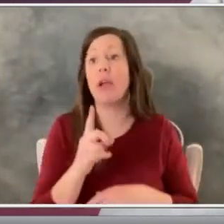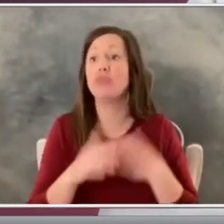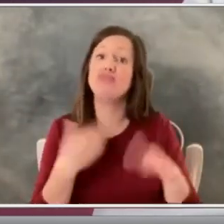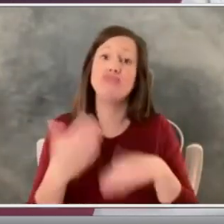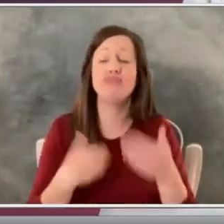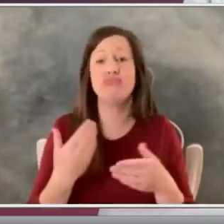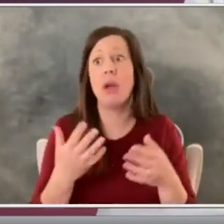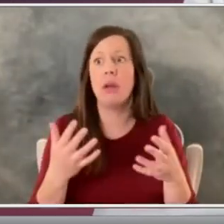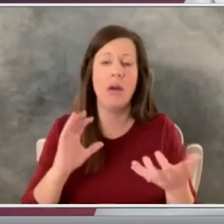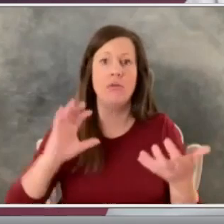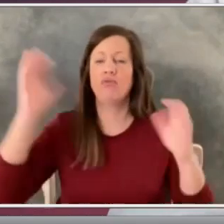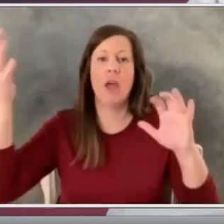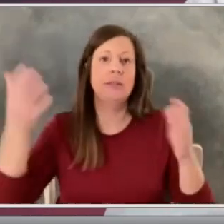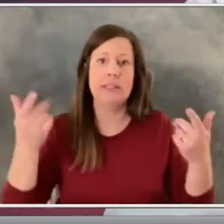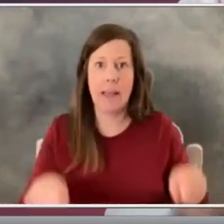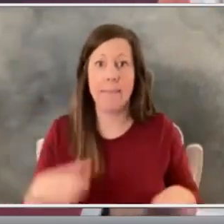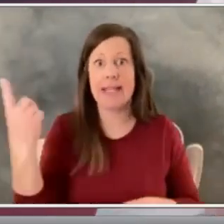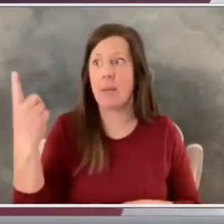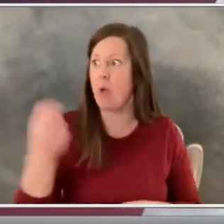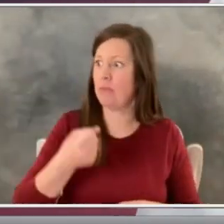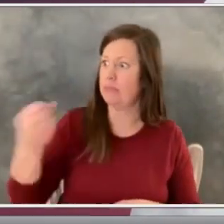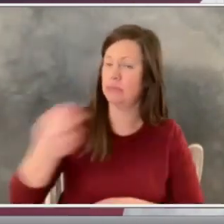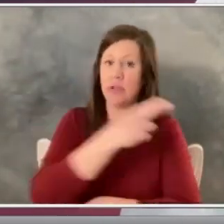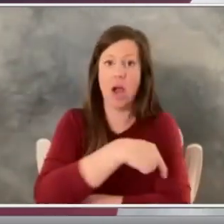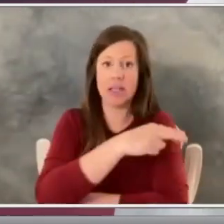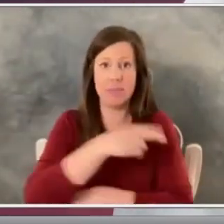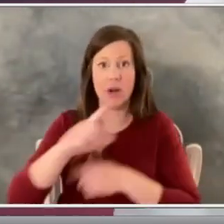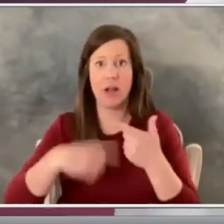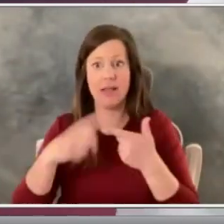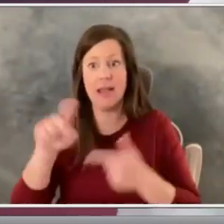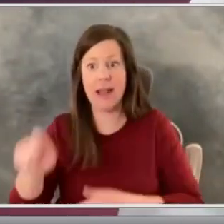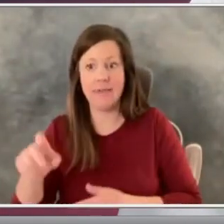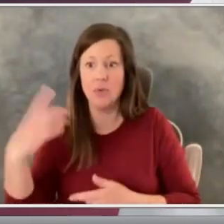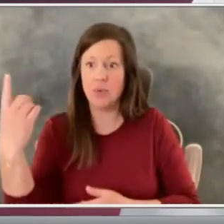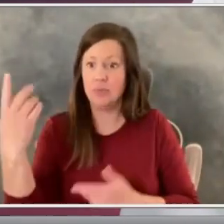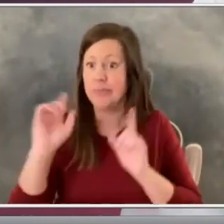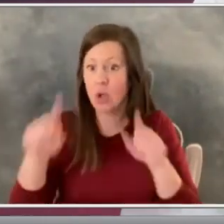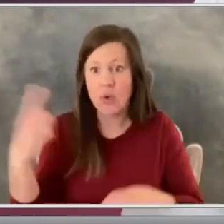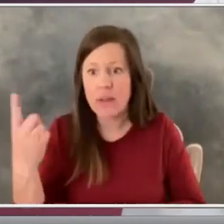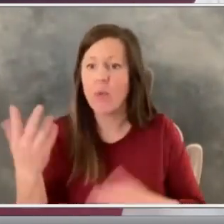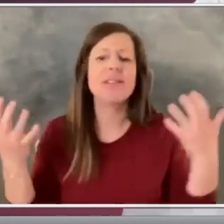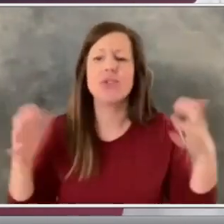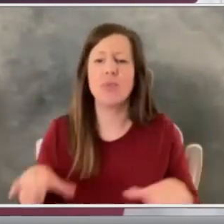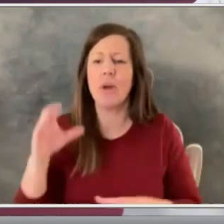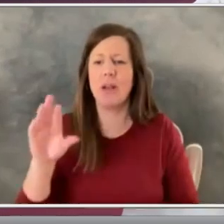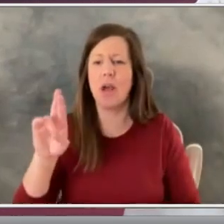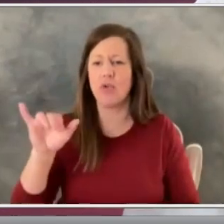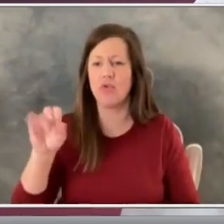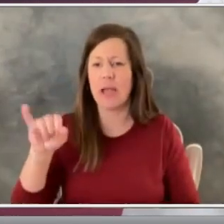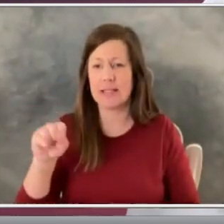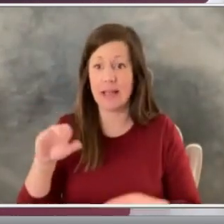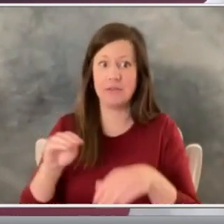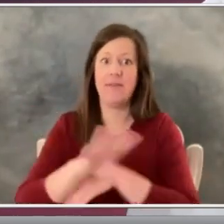hospital and have to be placed somewhere. Right. So don't let a crisis drive it. Do your thinking now and learn about